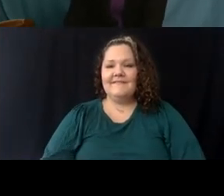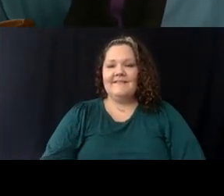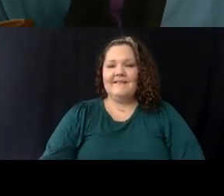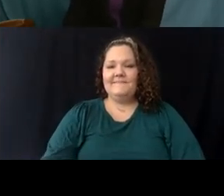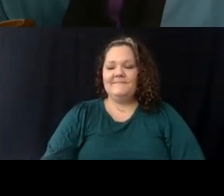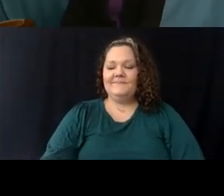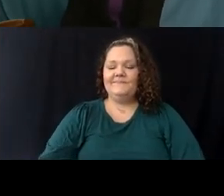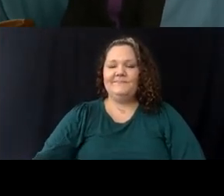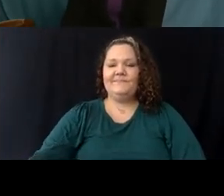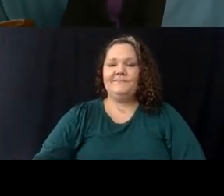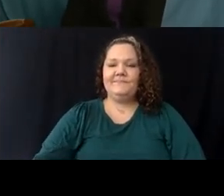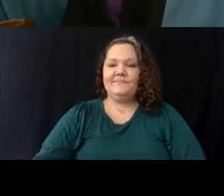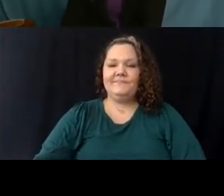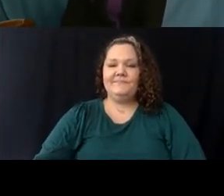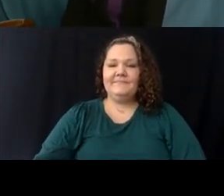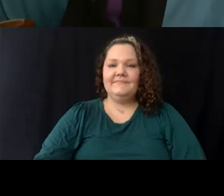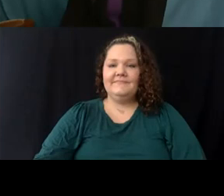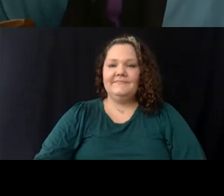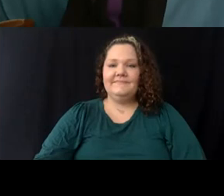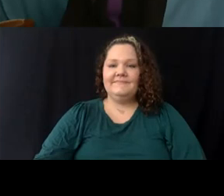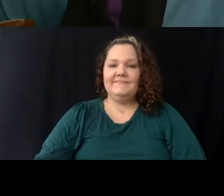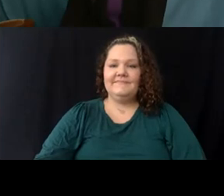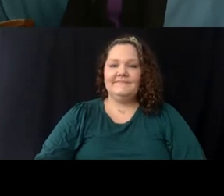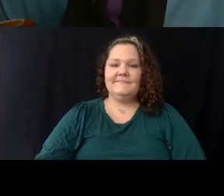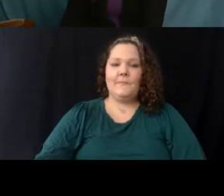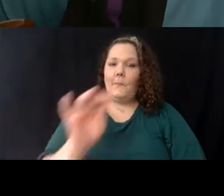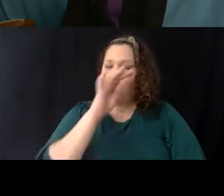also your images is what I'm going to talk about next.